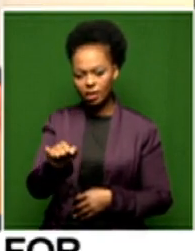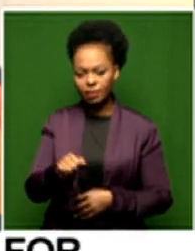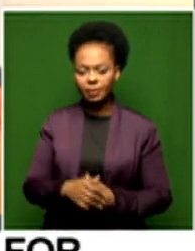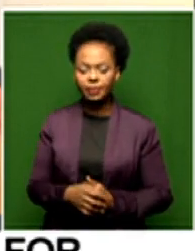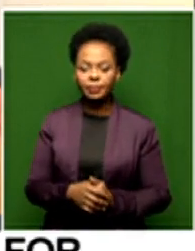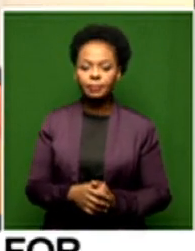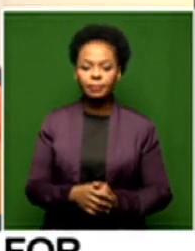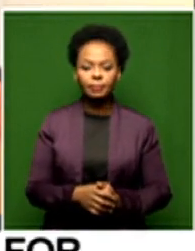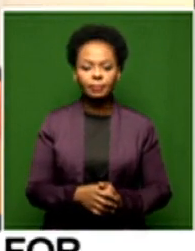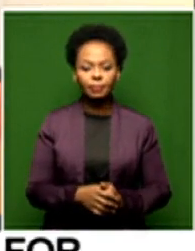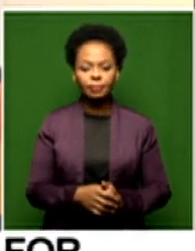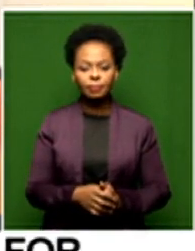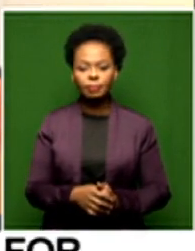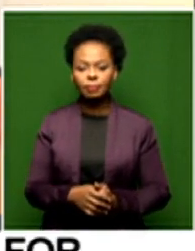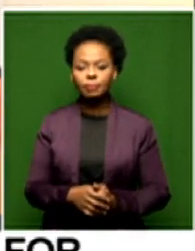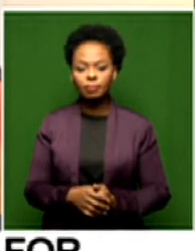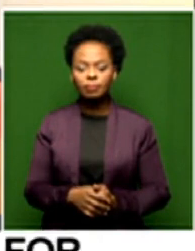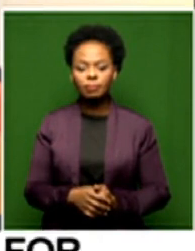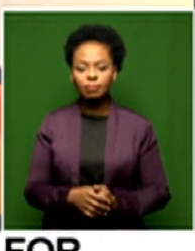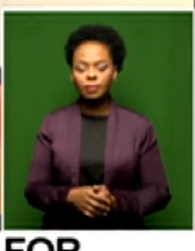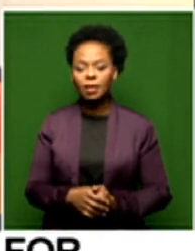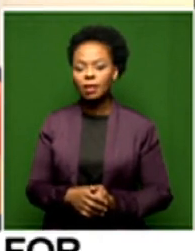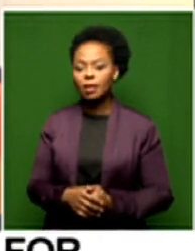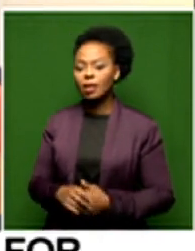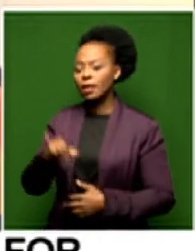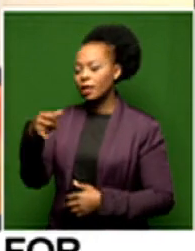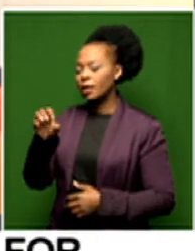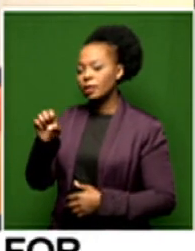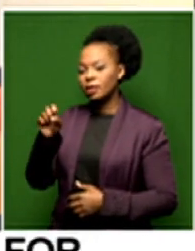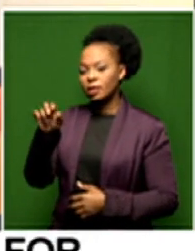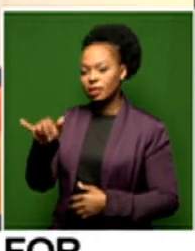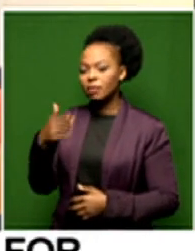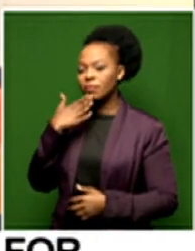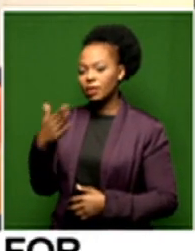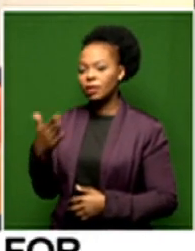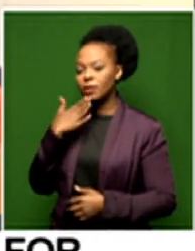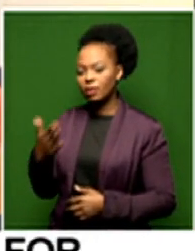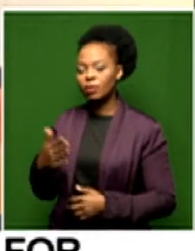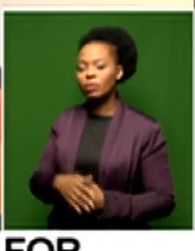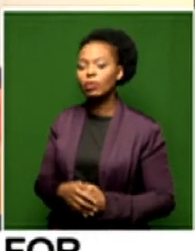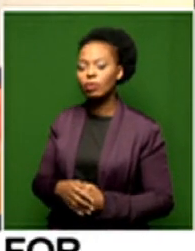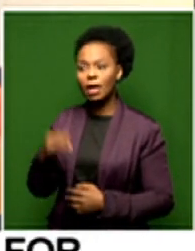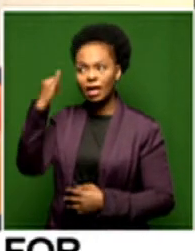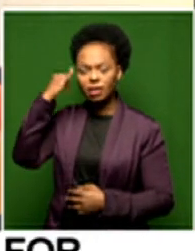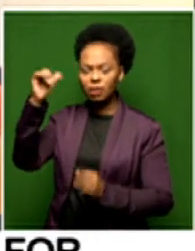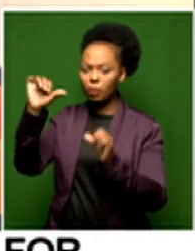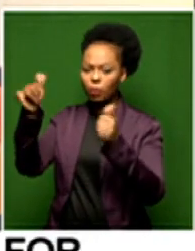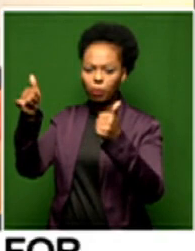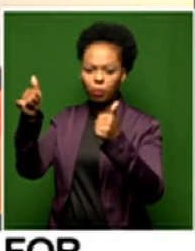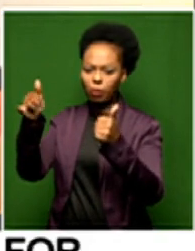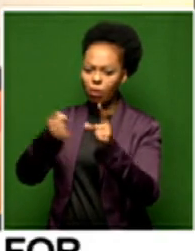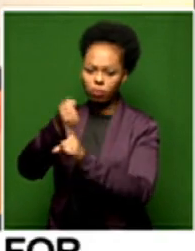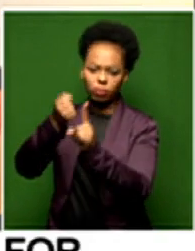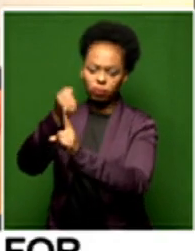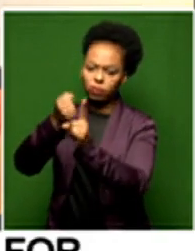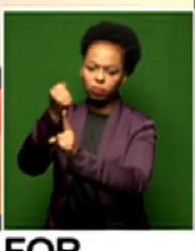KHULISA.org.za. Okay, great stuff. Jesse, this is such a heartwarming initiative. Thank you so much for having come with it and, for pushing it